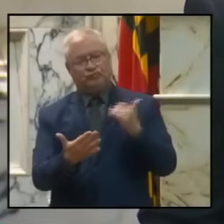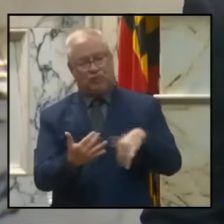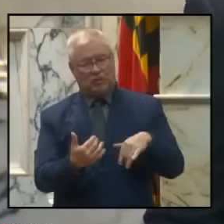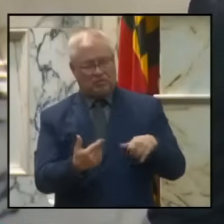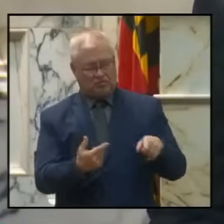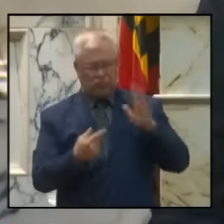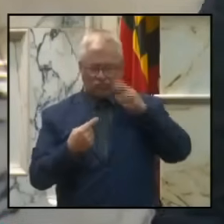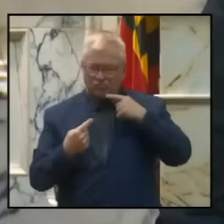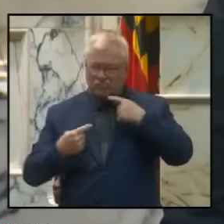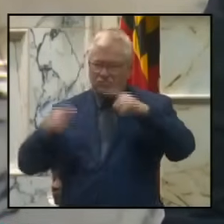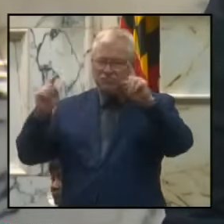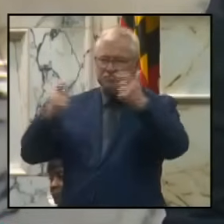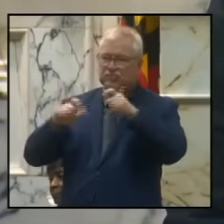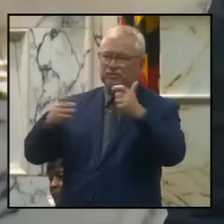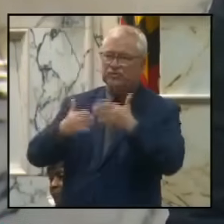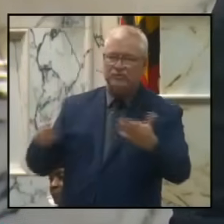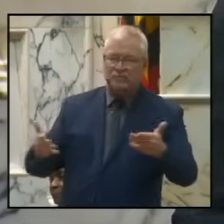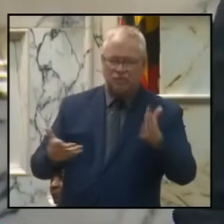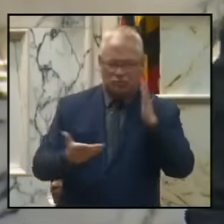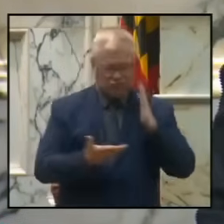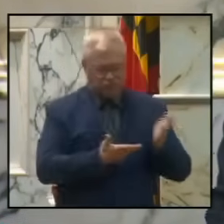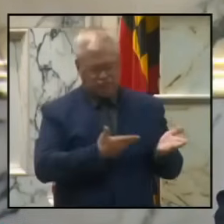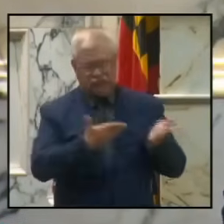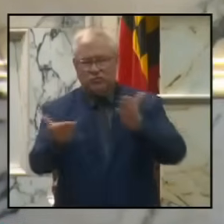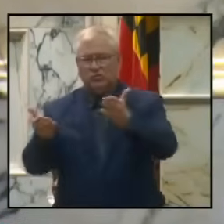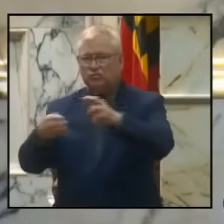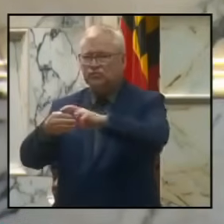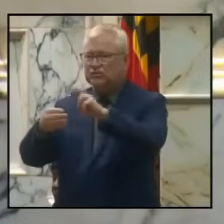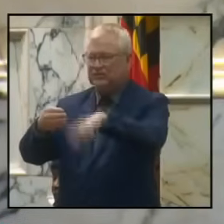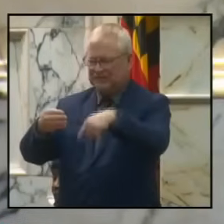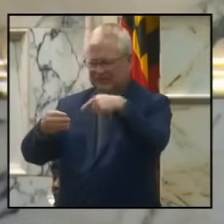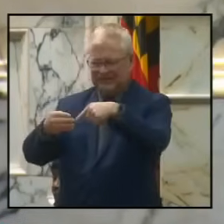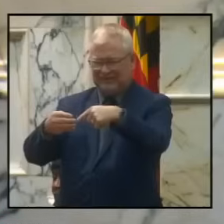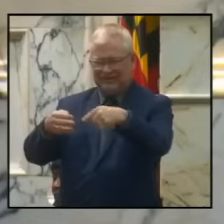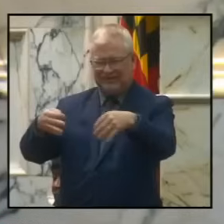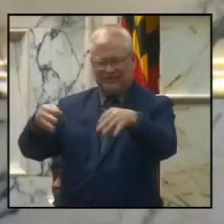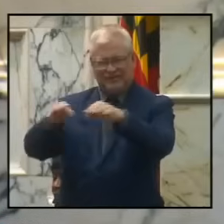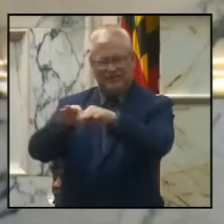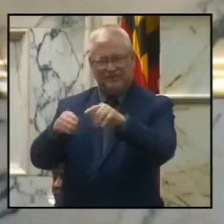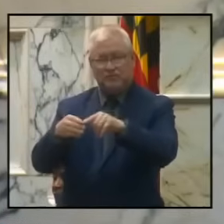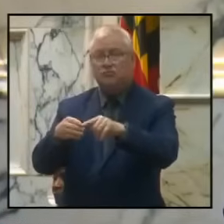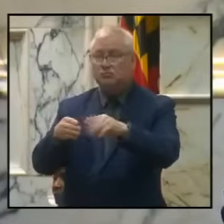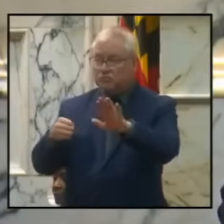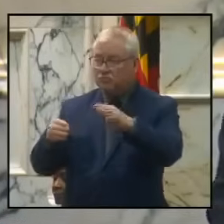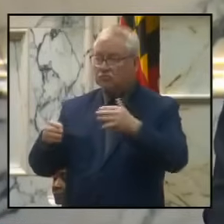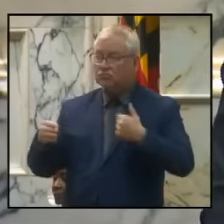results, and also an administration that believes in the